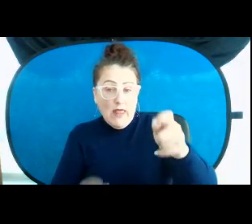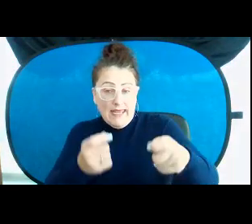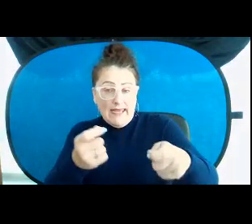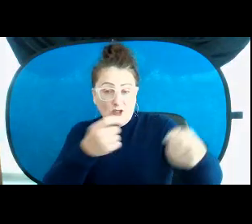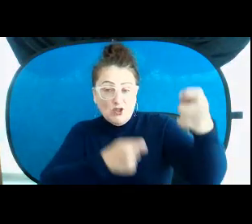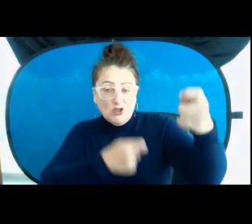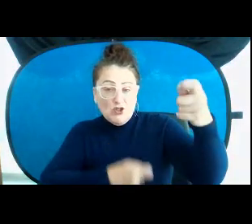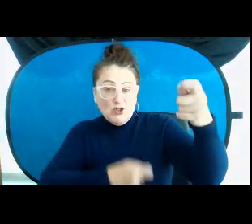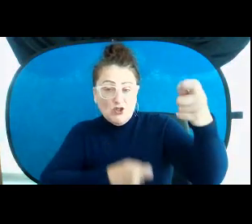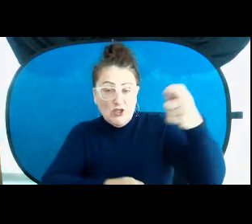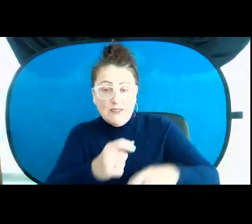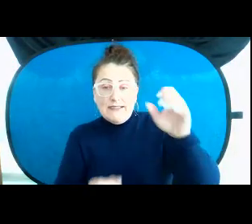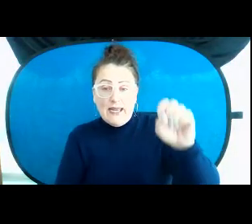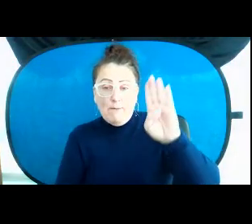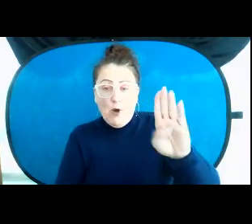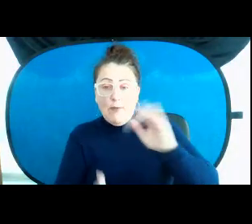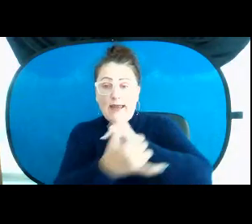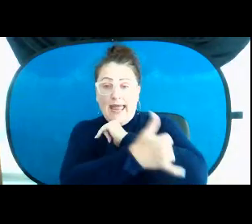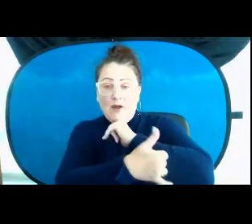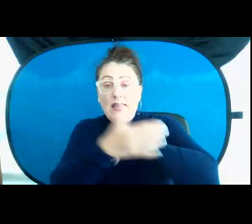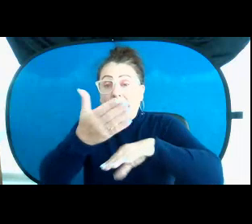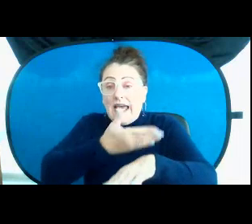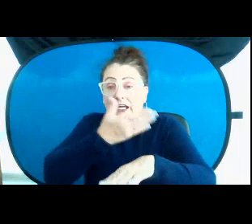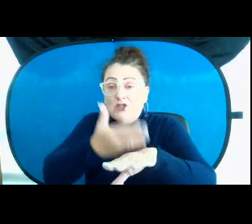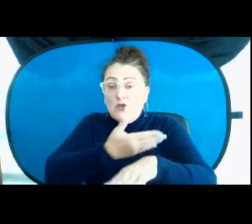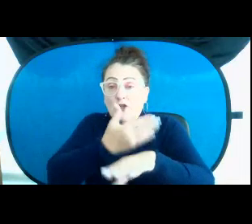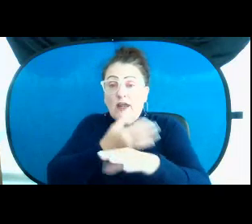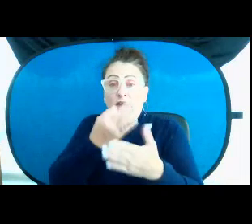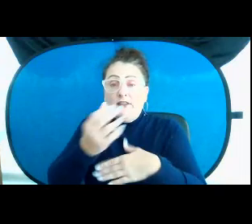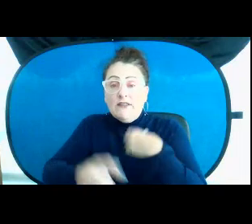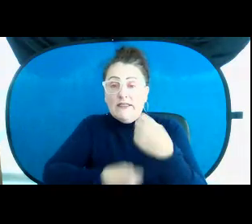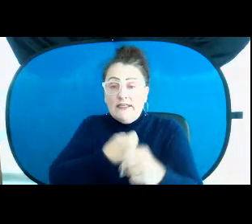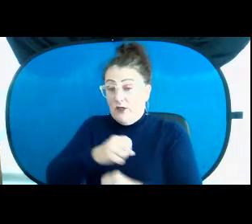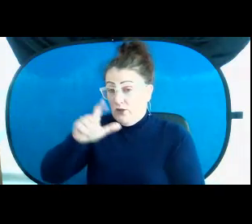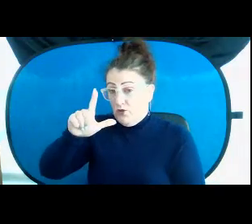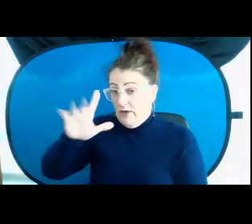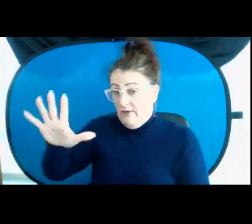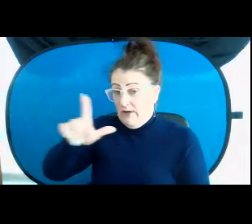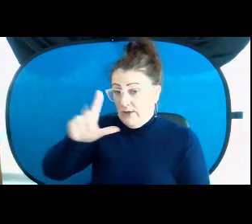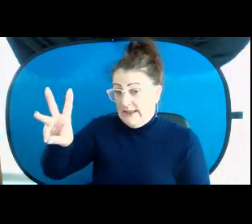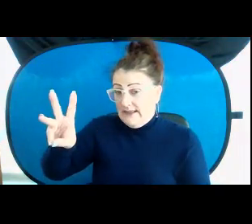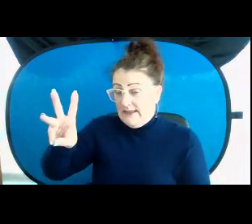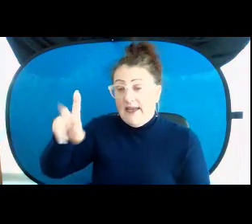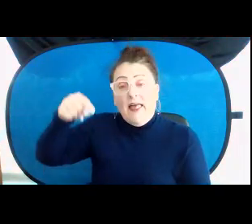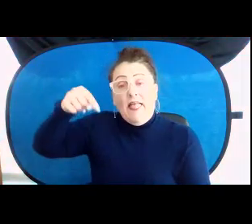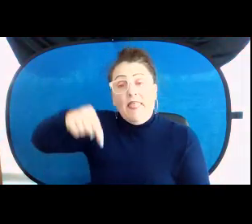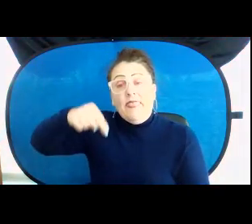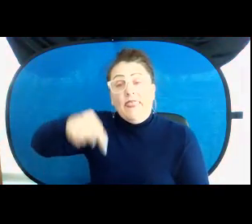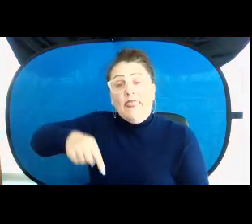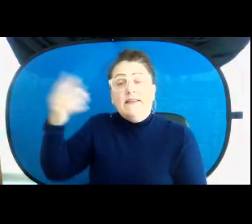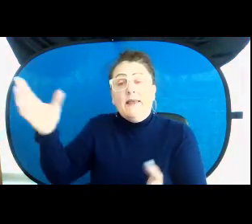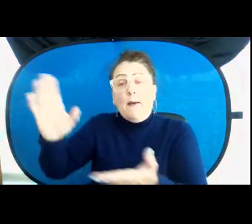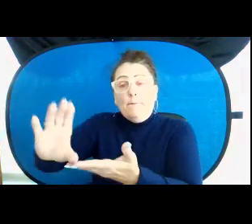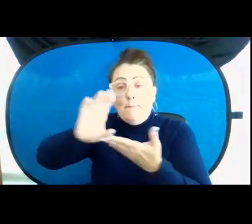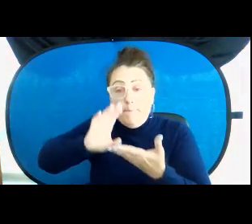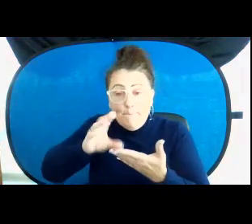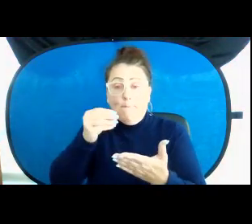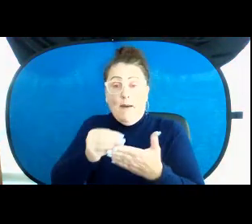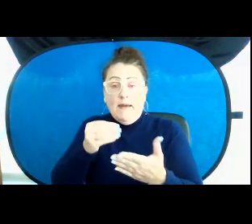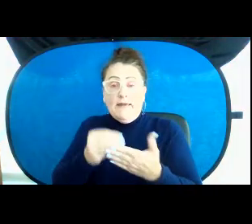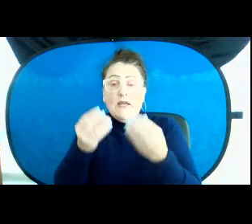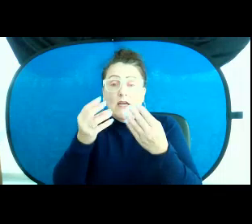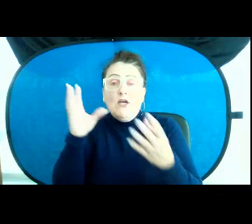Barbara County, to the construction phase in fiscal year 25-26. This addition of supplemental funds results in a